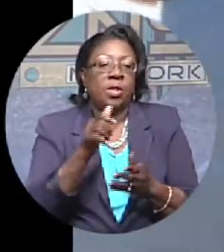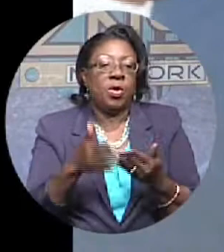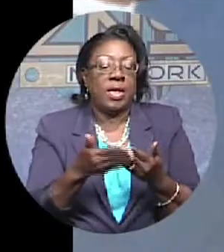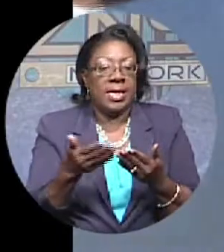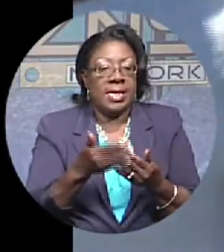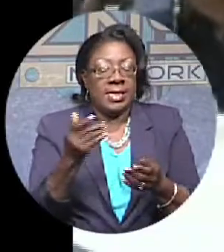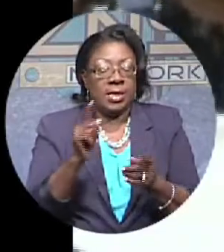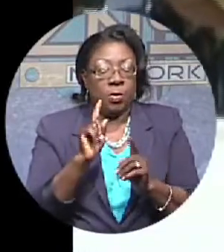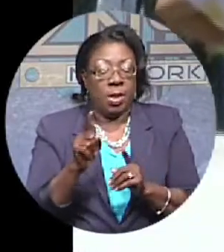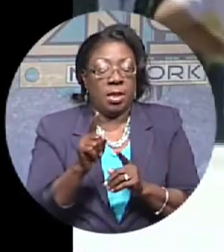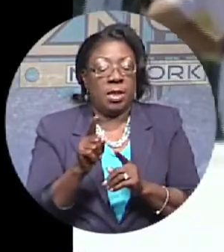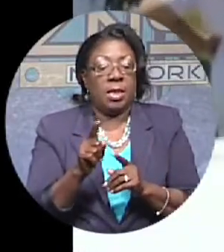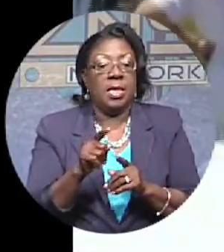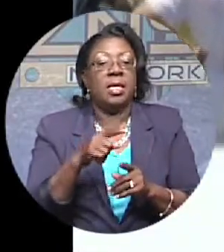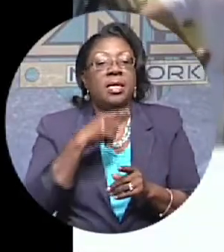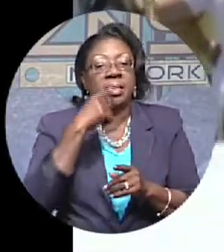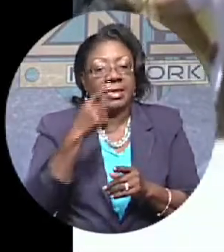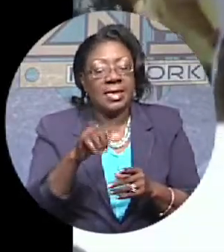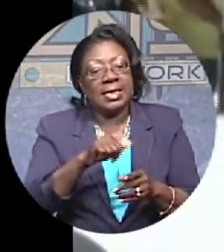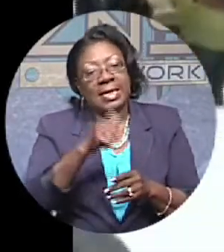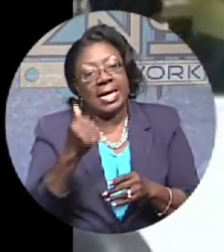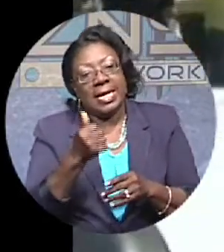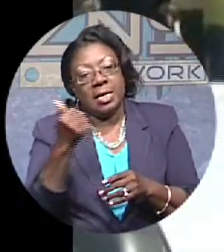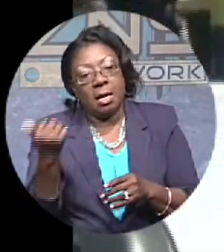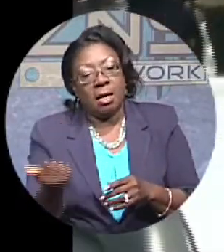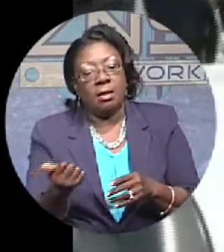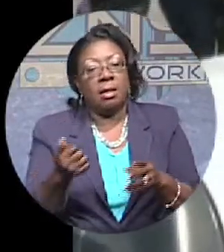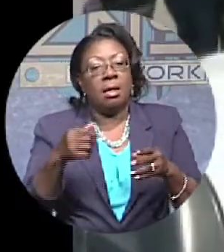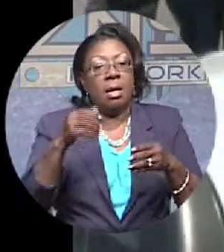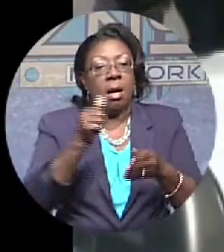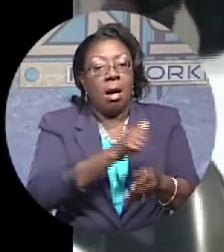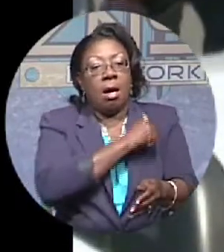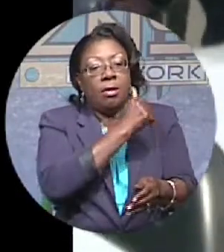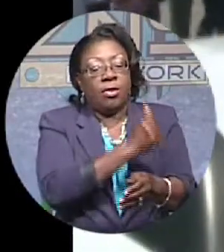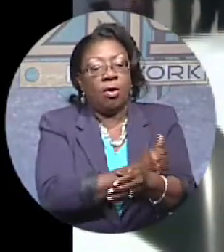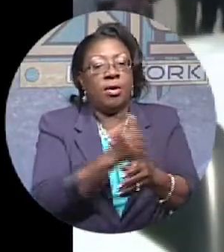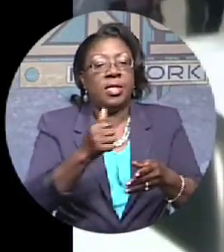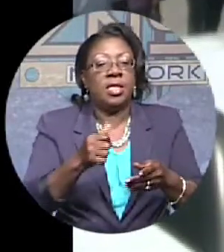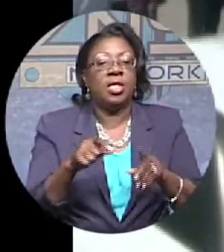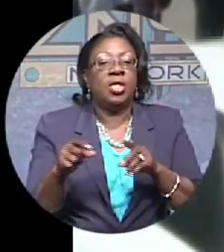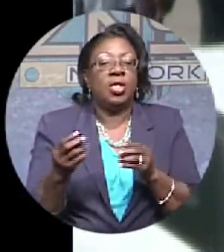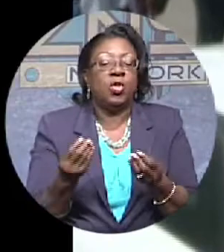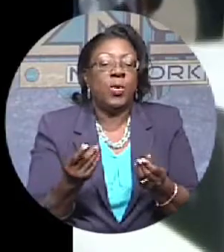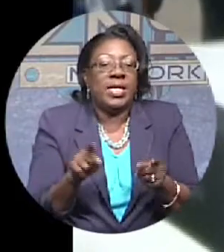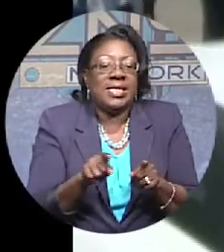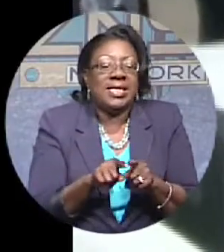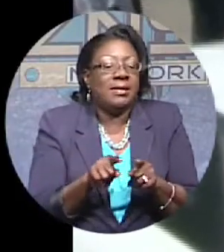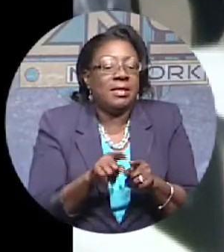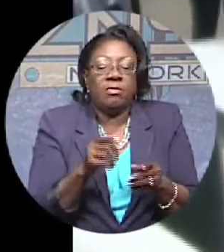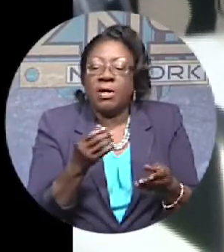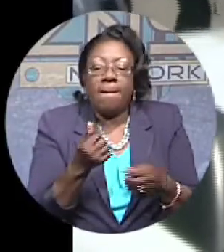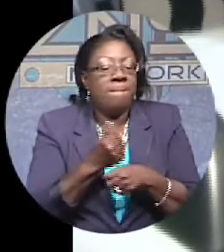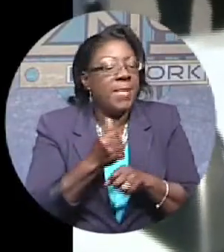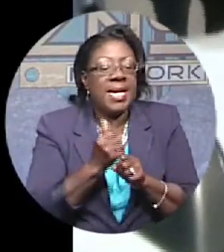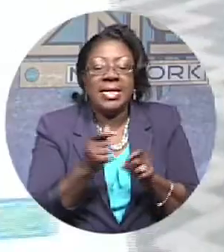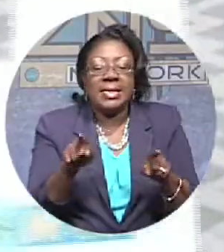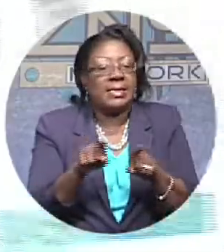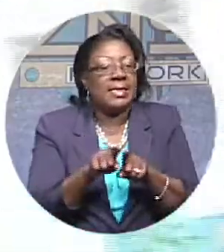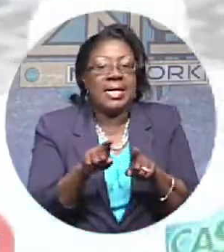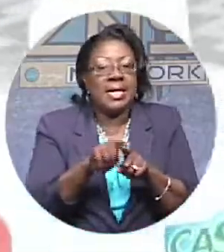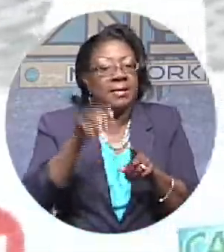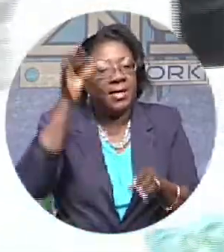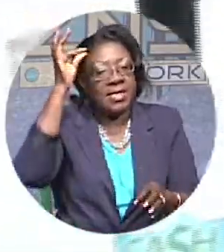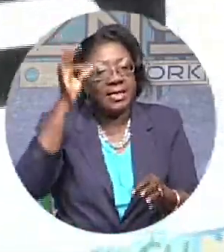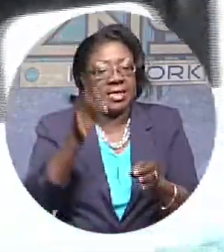In fact, he said he could not say that any other authority acting reasonably could not have made the same decision. Speaking